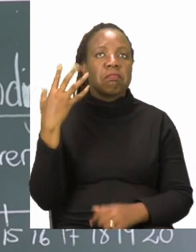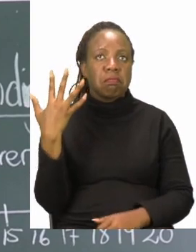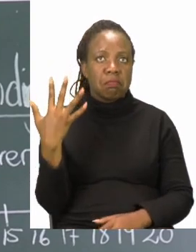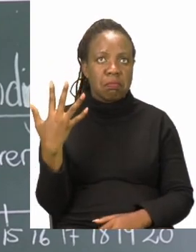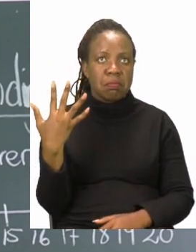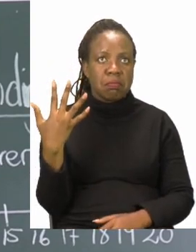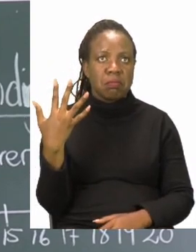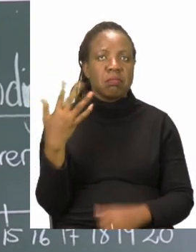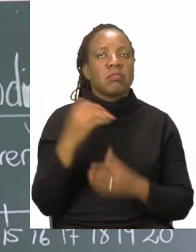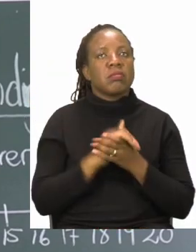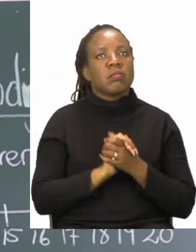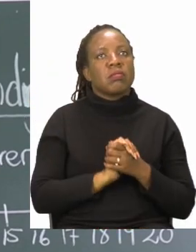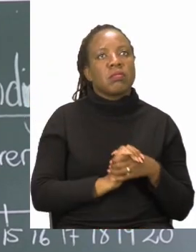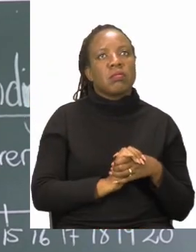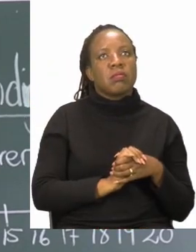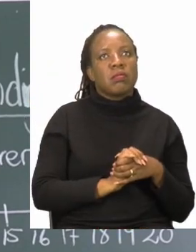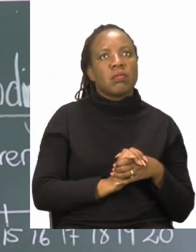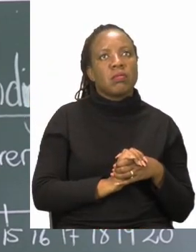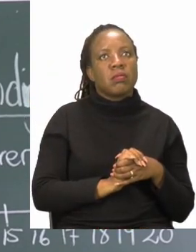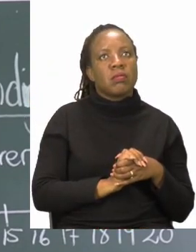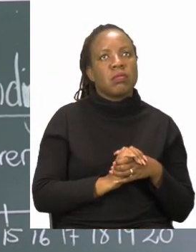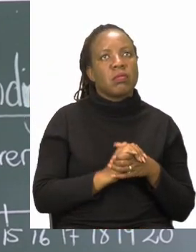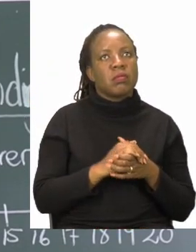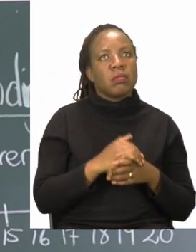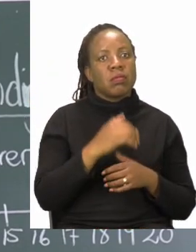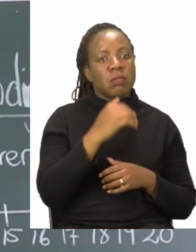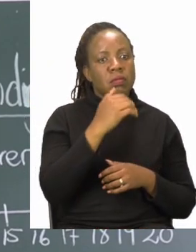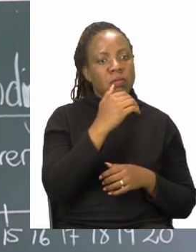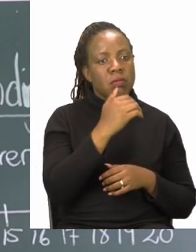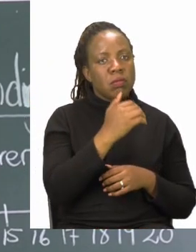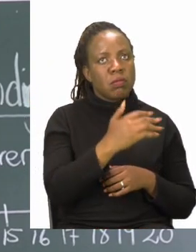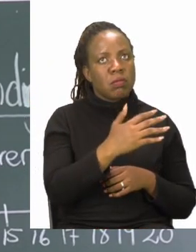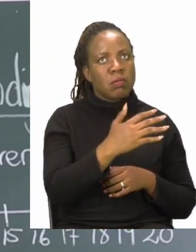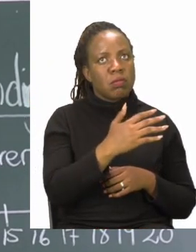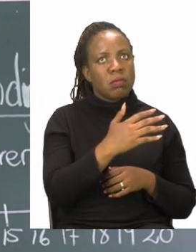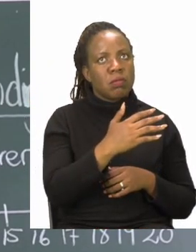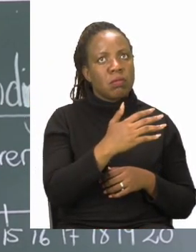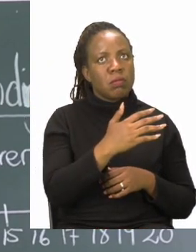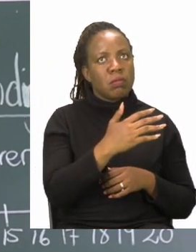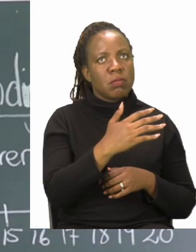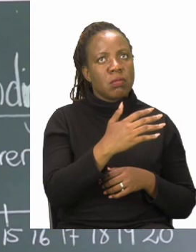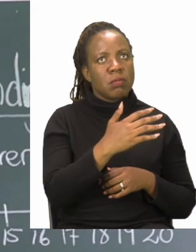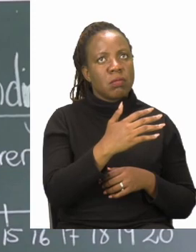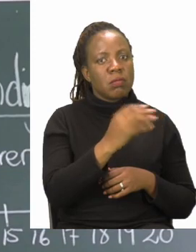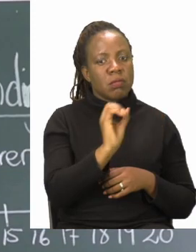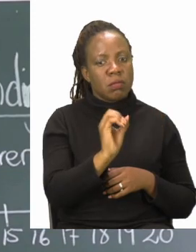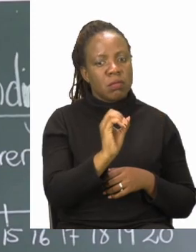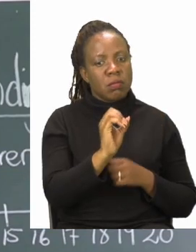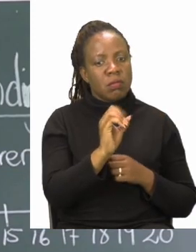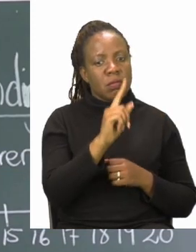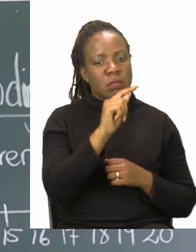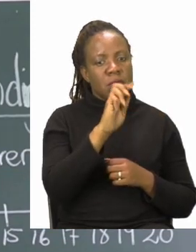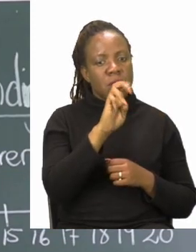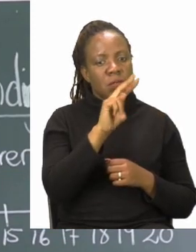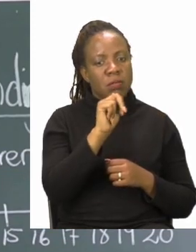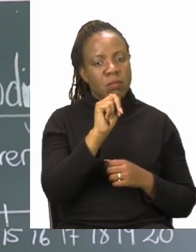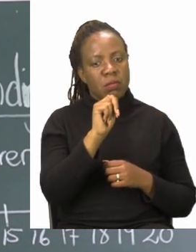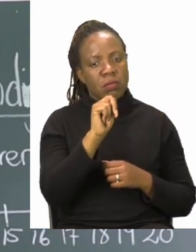5. Okay, so 50 tens plus